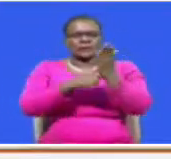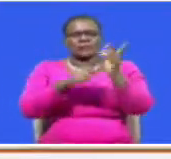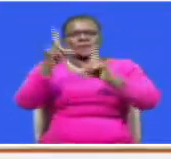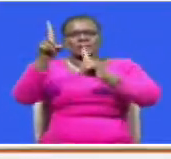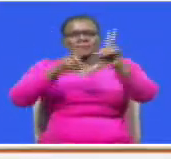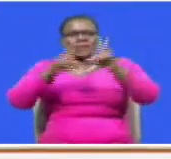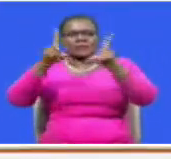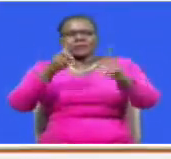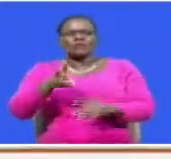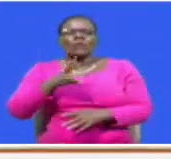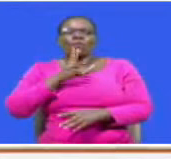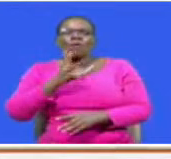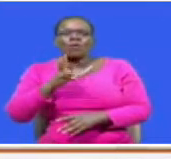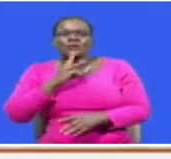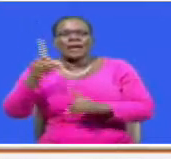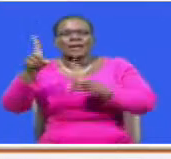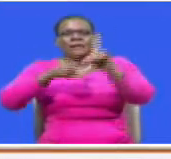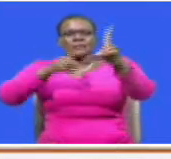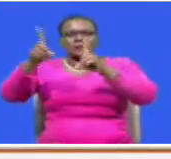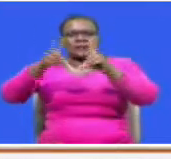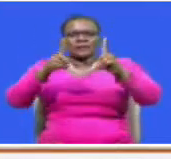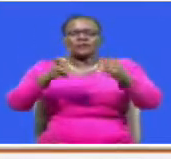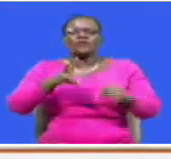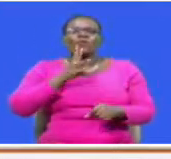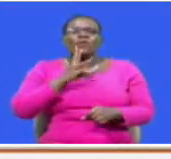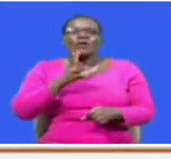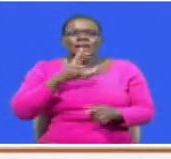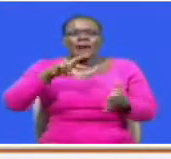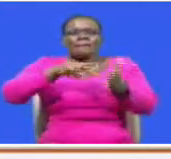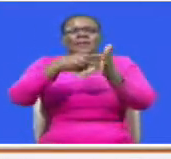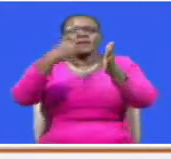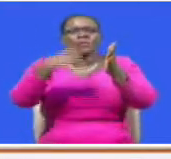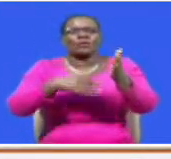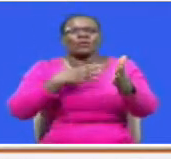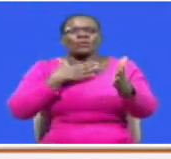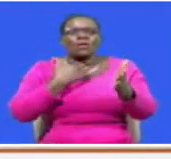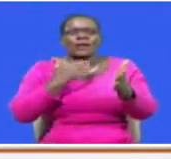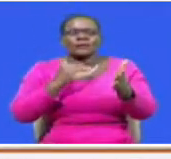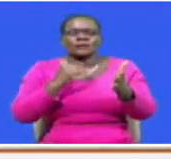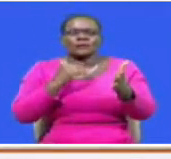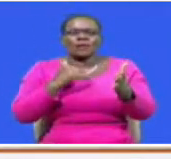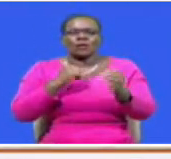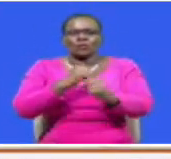Journey for Waters. Journey for Waters means that we want